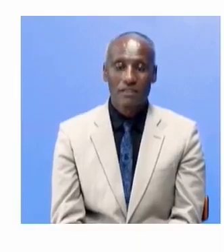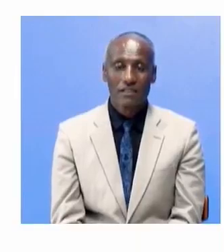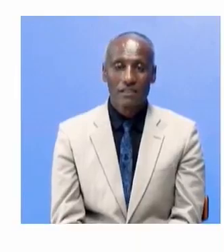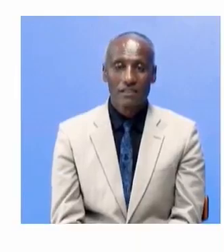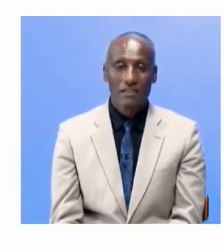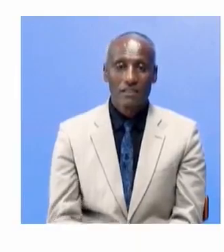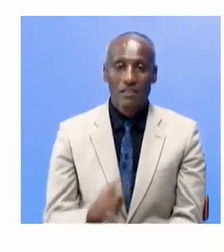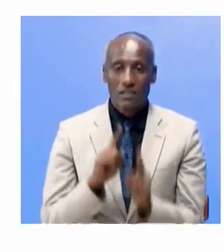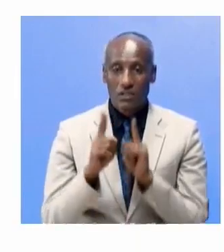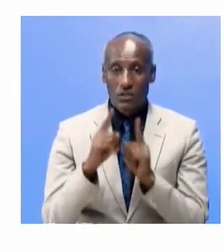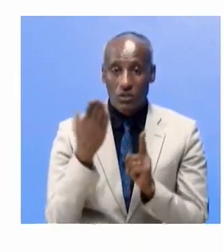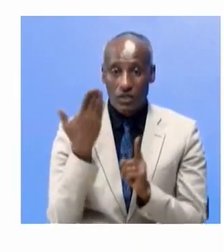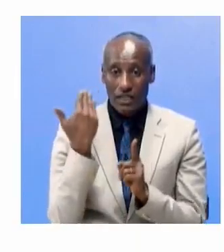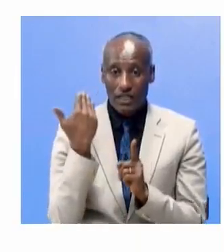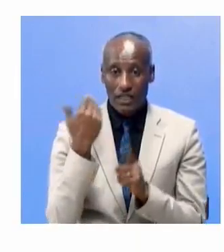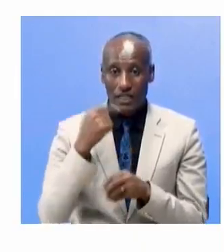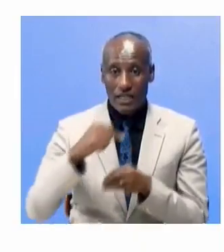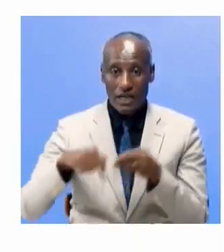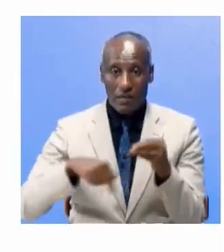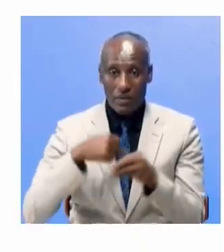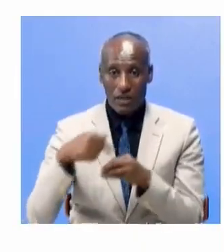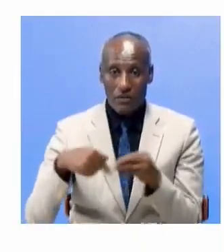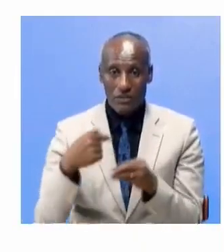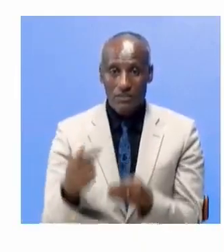Talking about